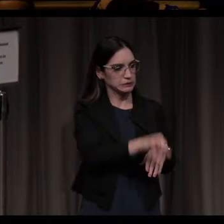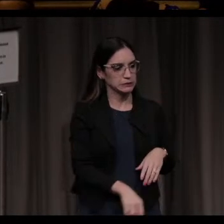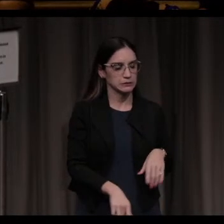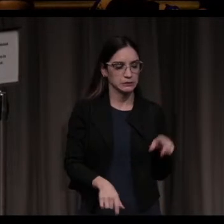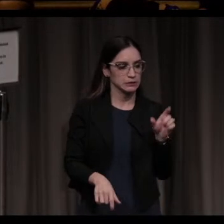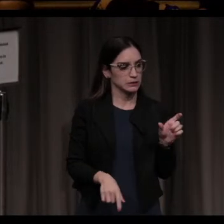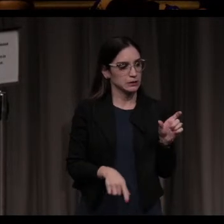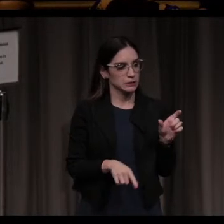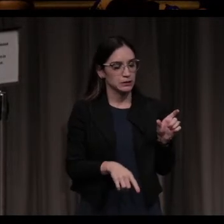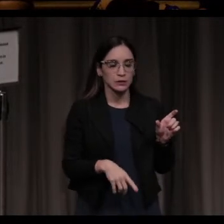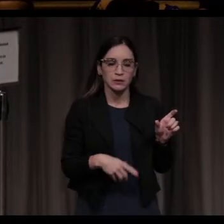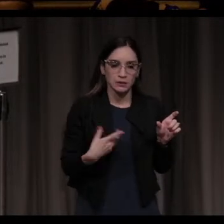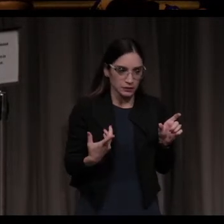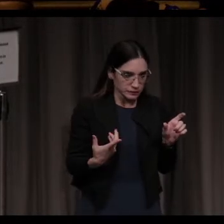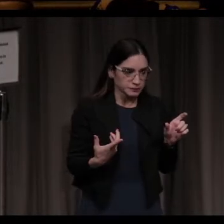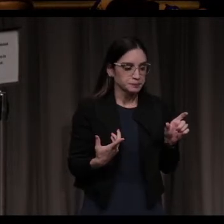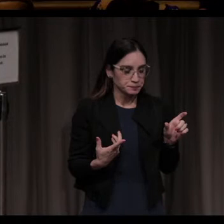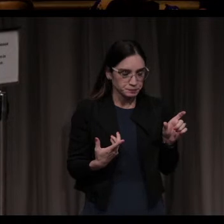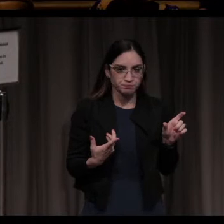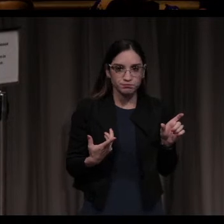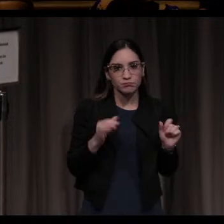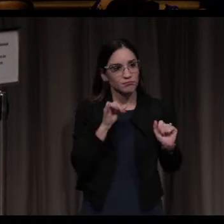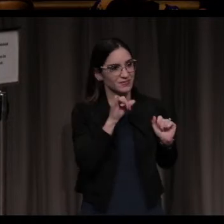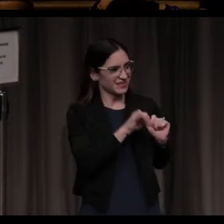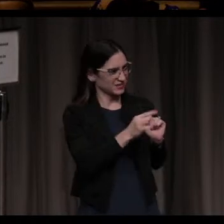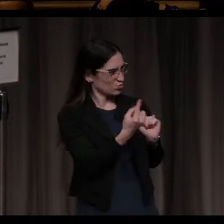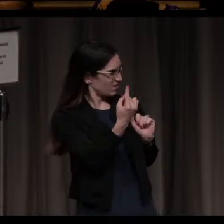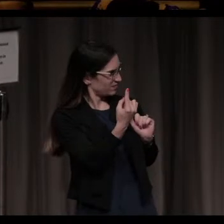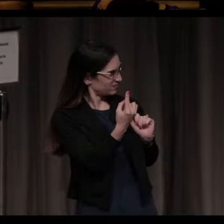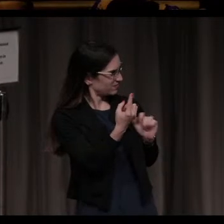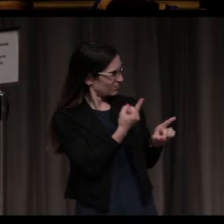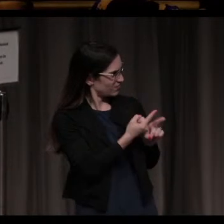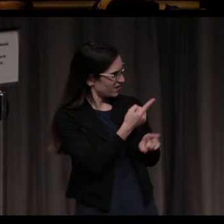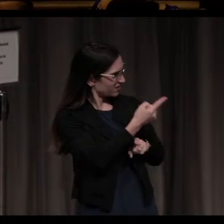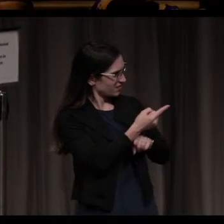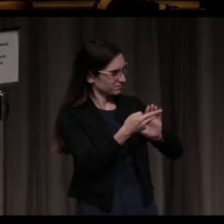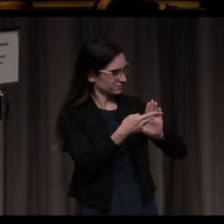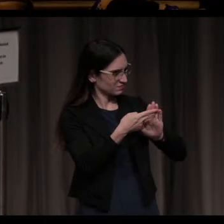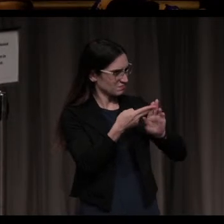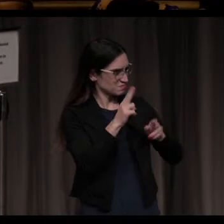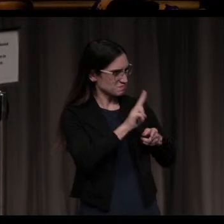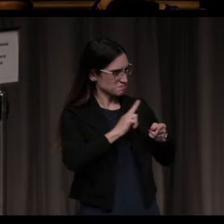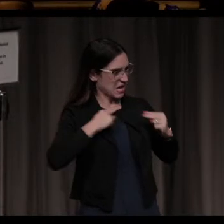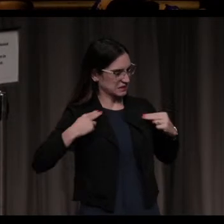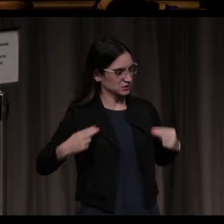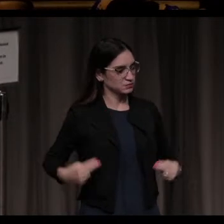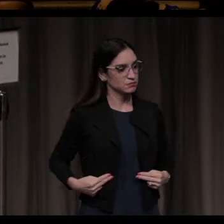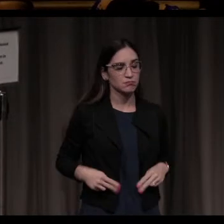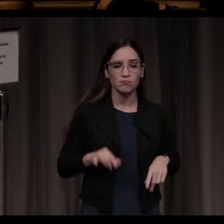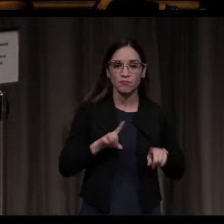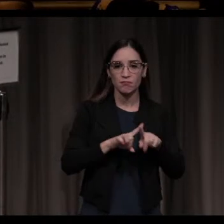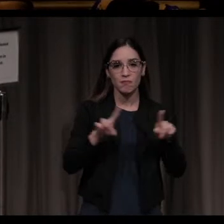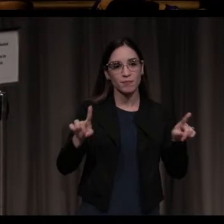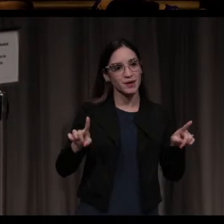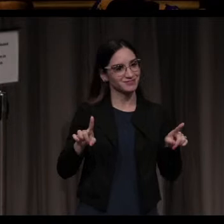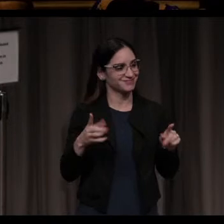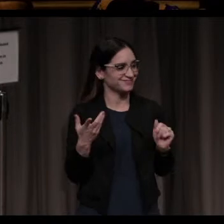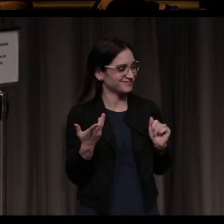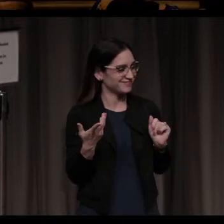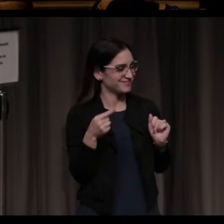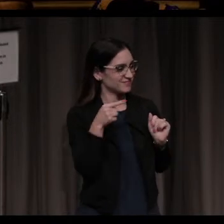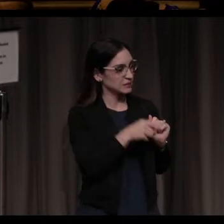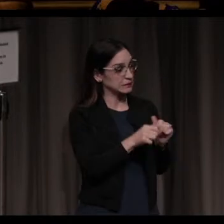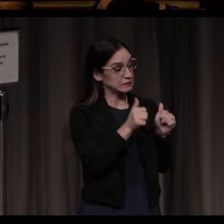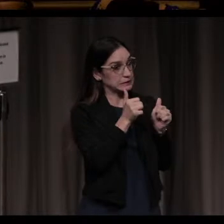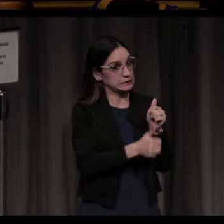And a few more worm on the top. That's the worm, right? Yes. And so there's a whole,